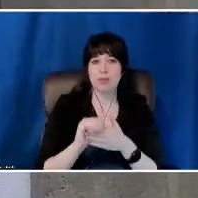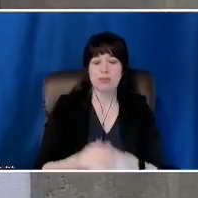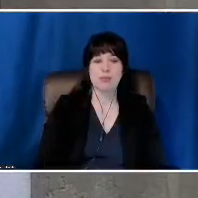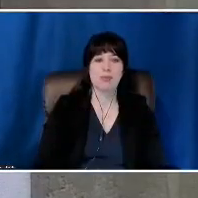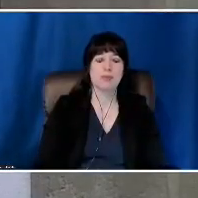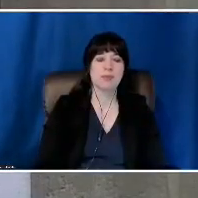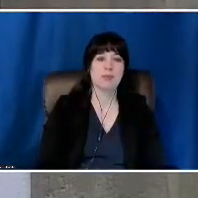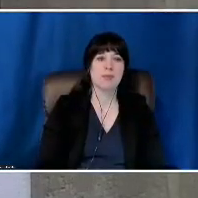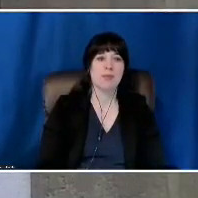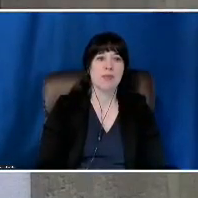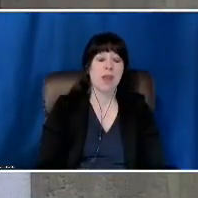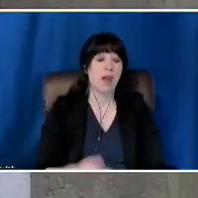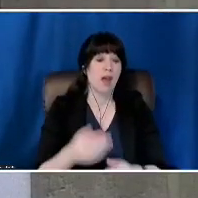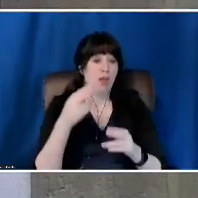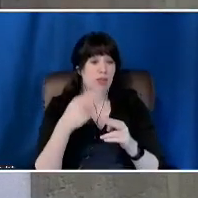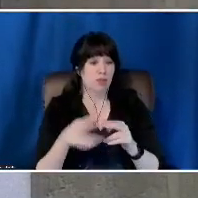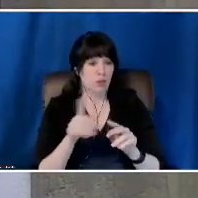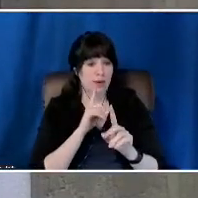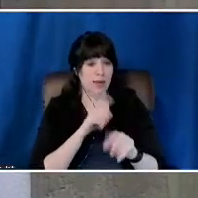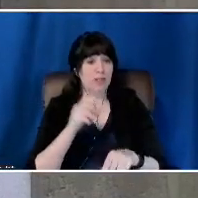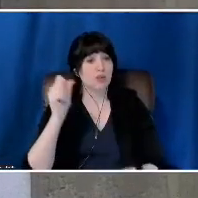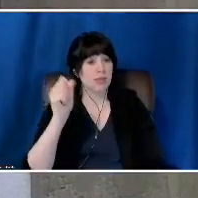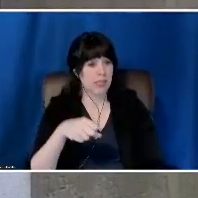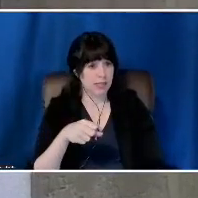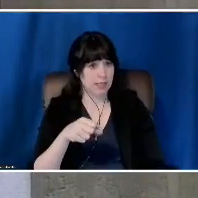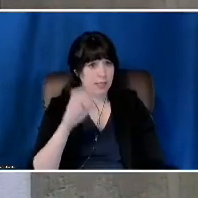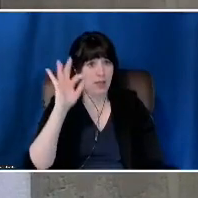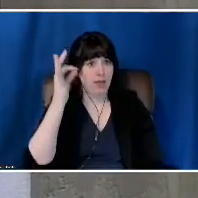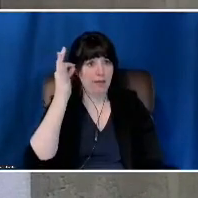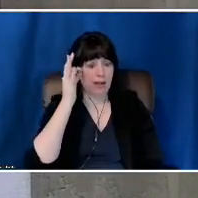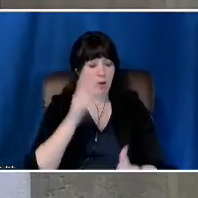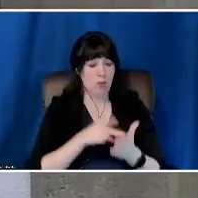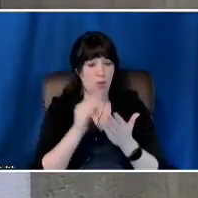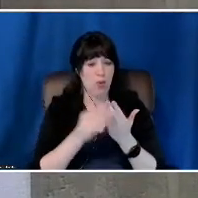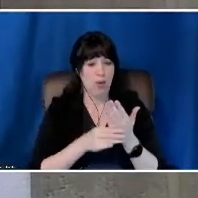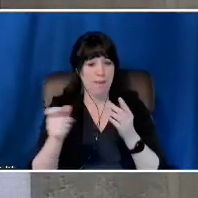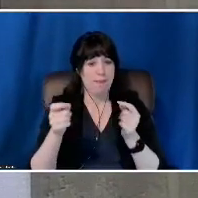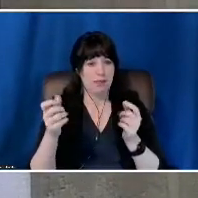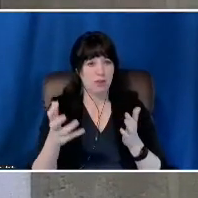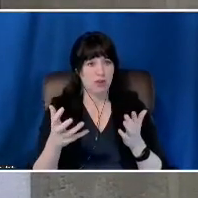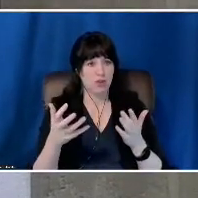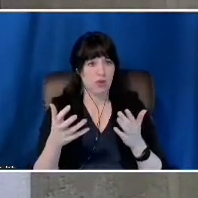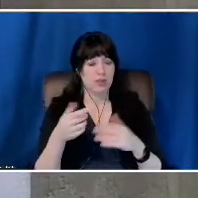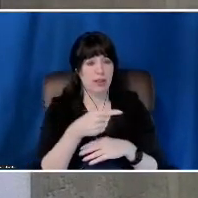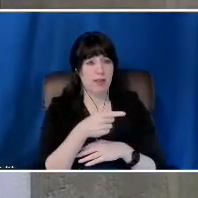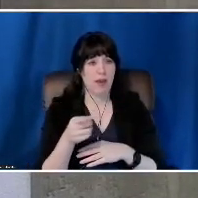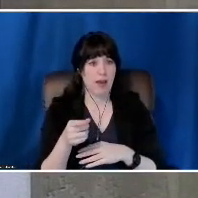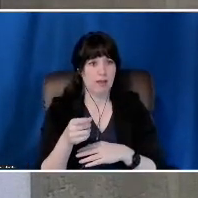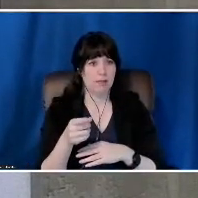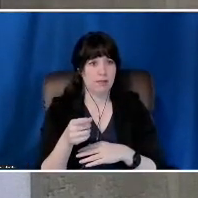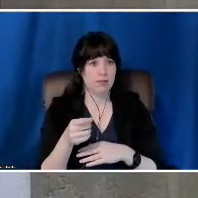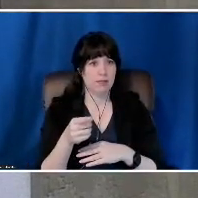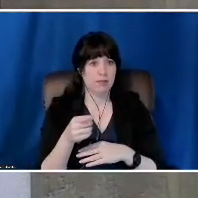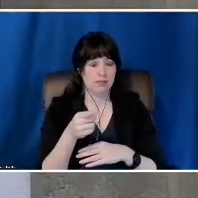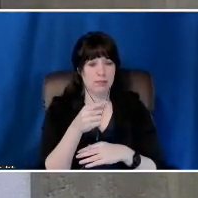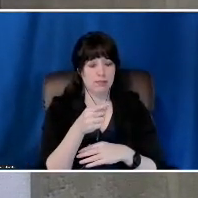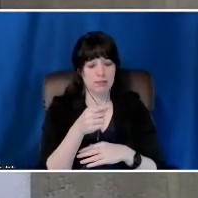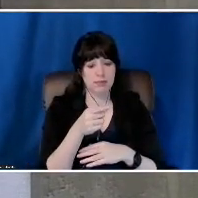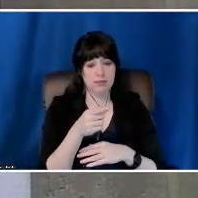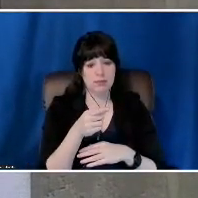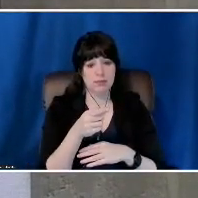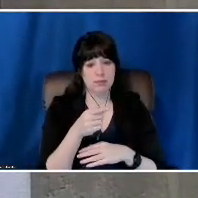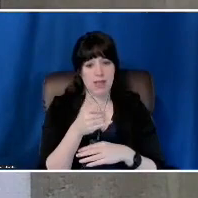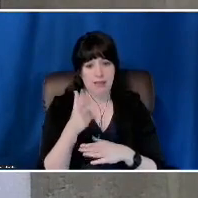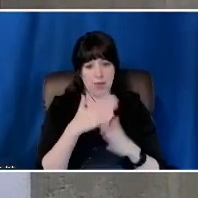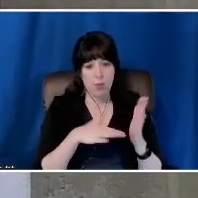$280,000? The short answer is yes. The federal programs managers who have their hands directly with the